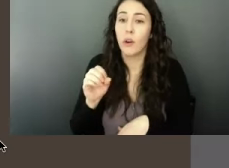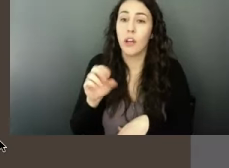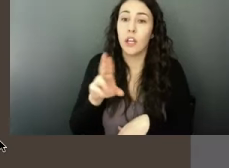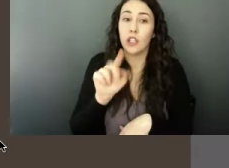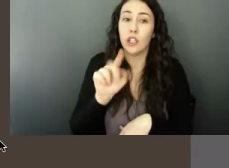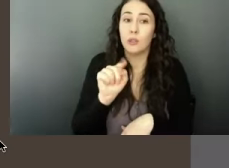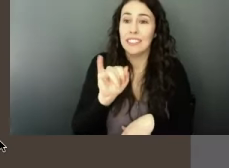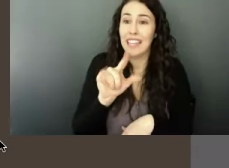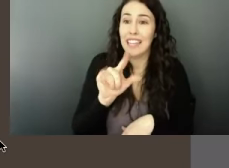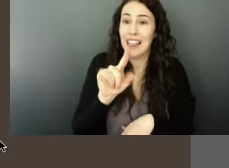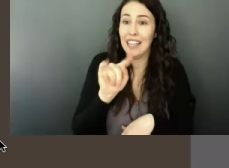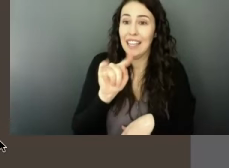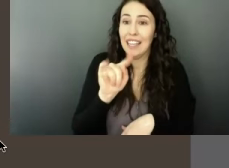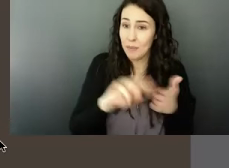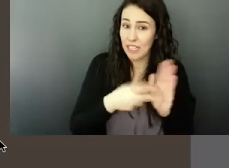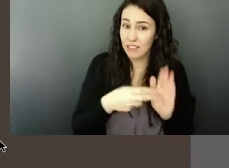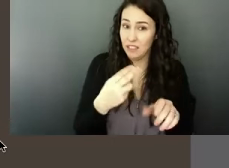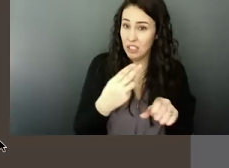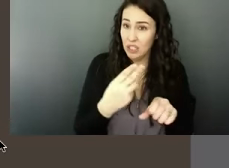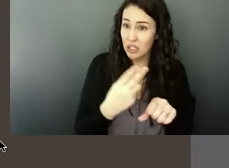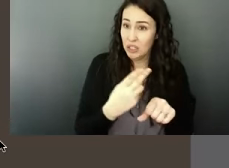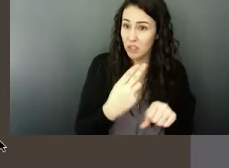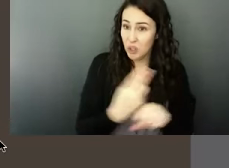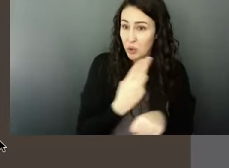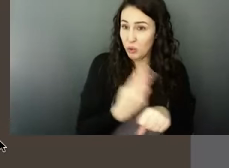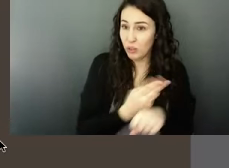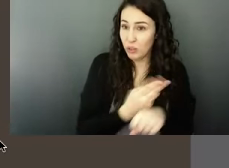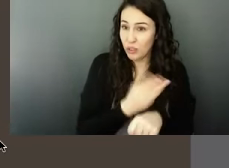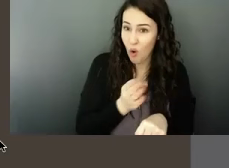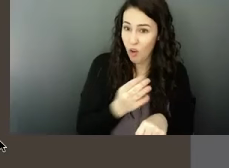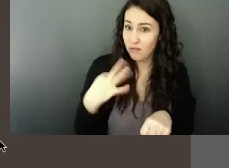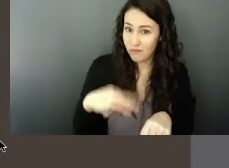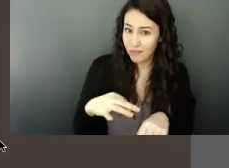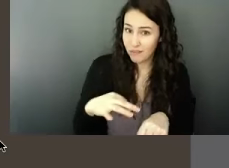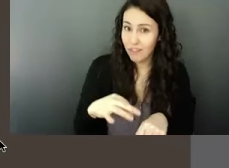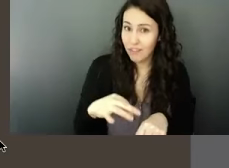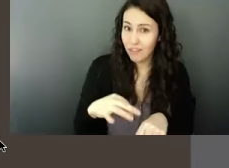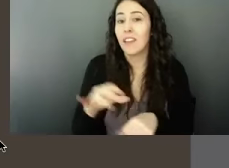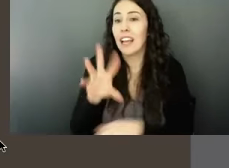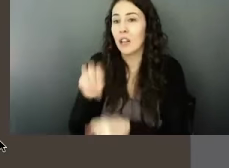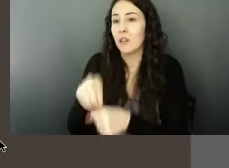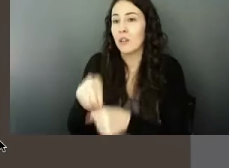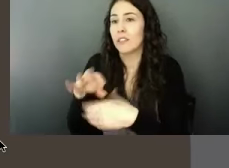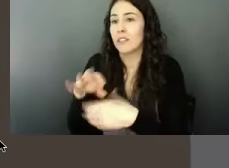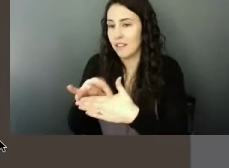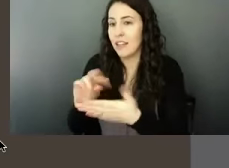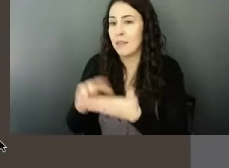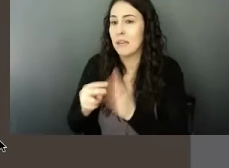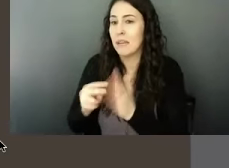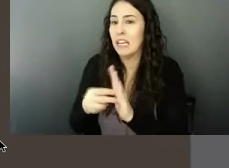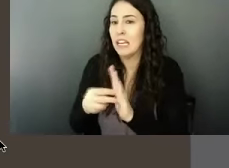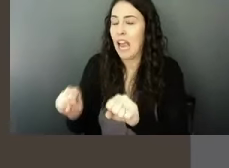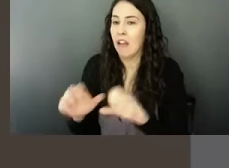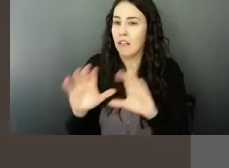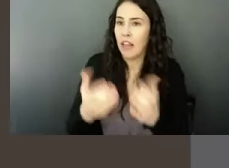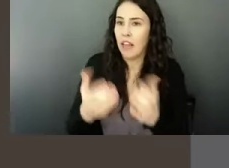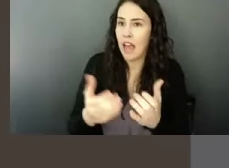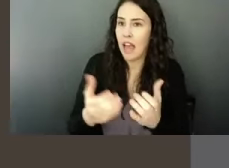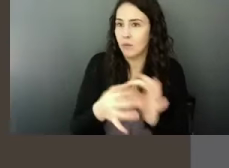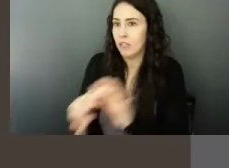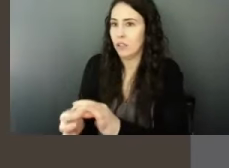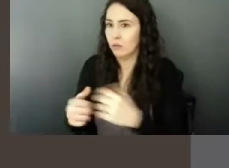And inclusive content is, can students relate that material to themselves and to their lives?